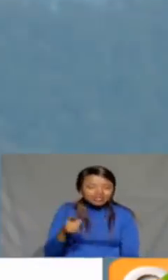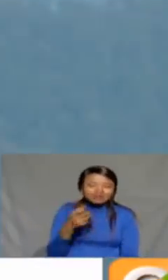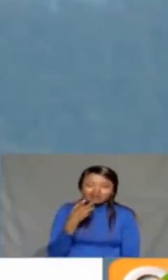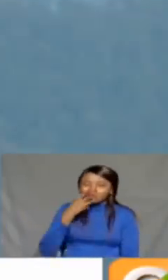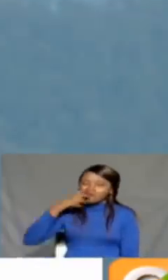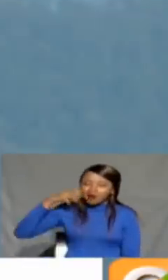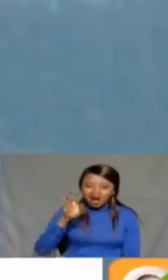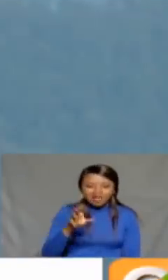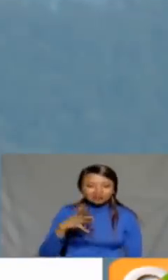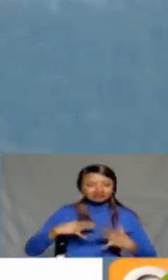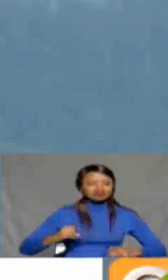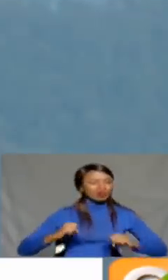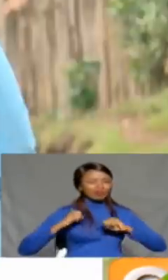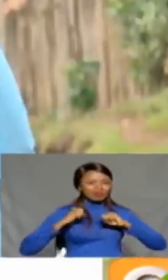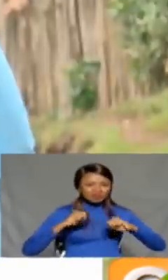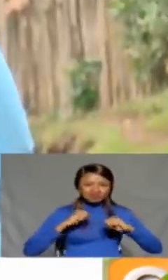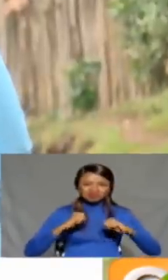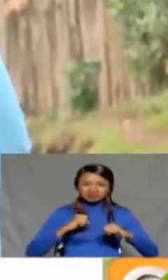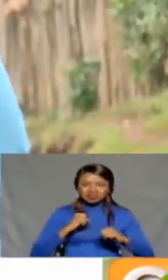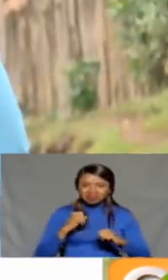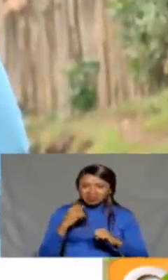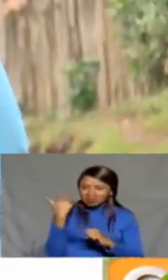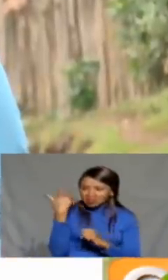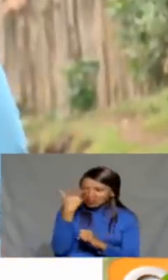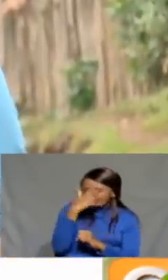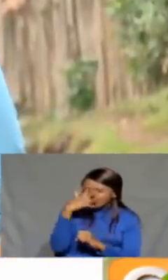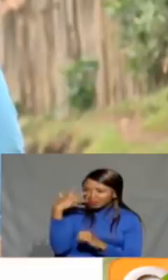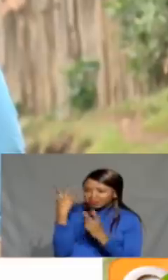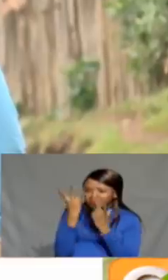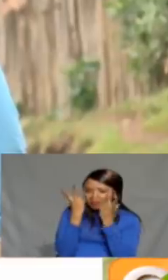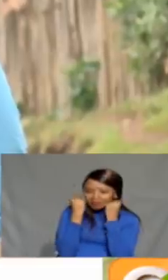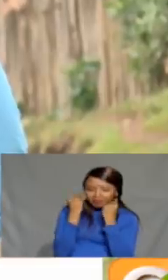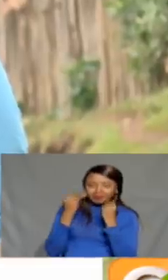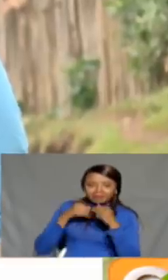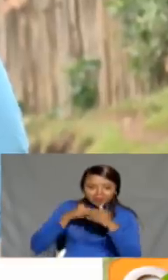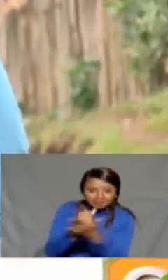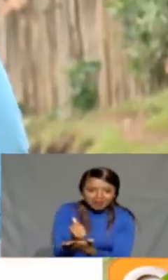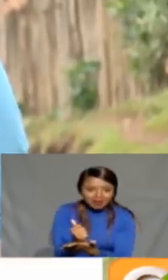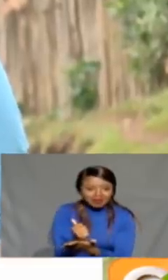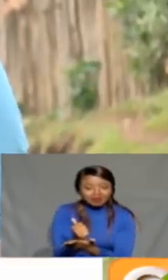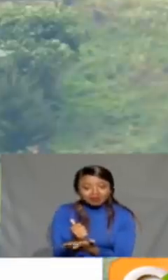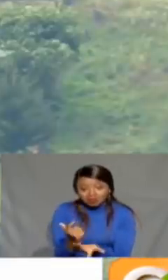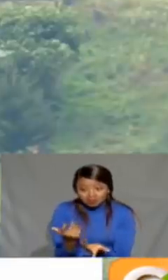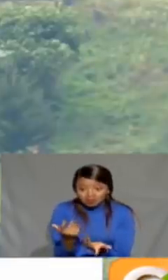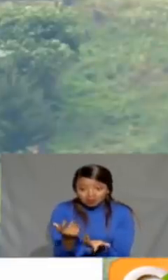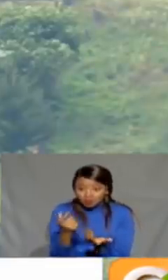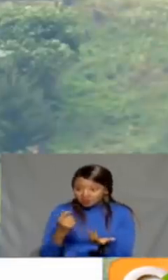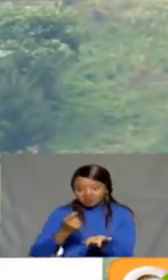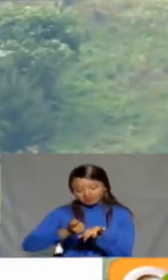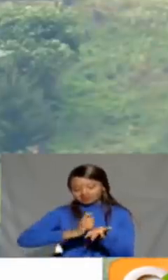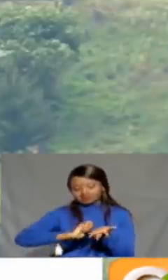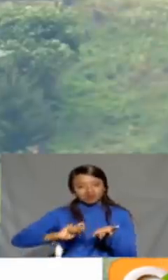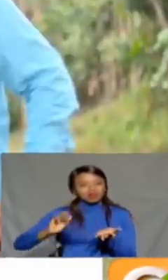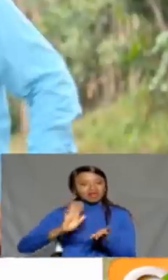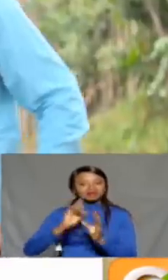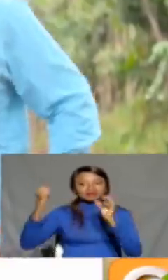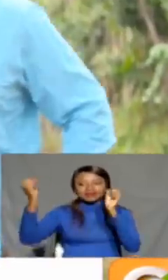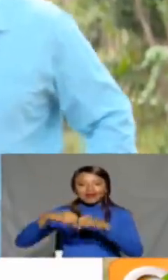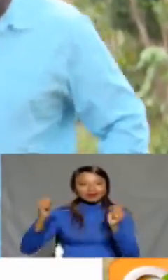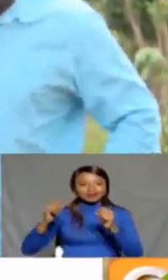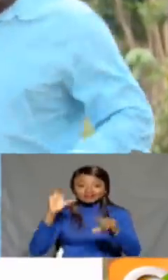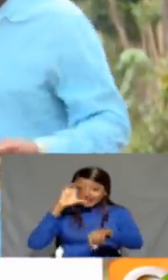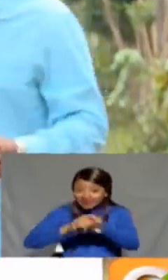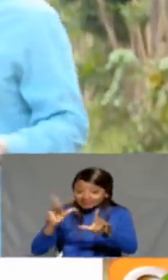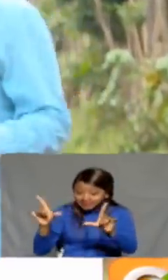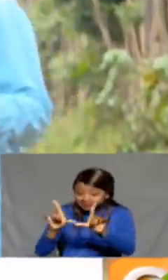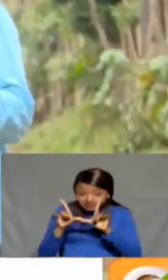into buying land in the forest. Tuliandikiwa tu agreement. Hatujapata nini title deed. Na wewe